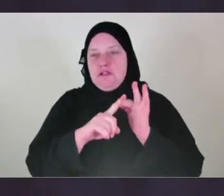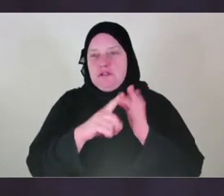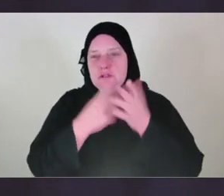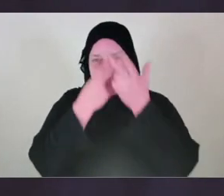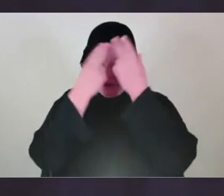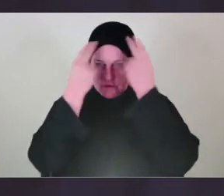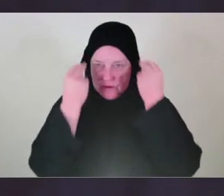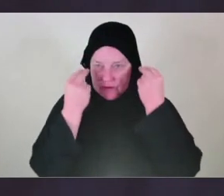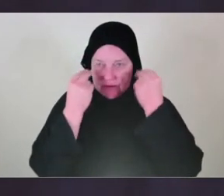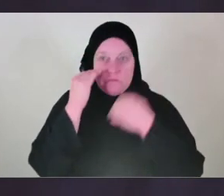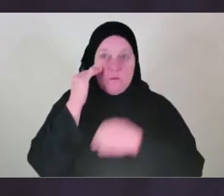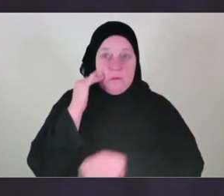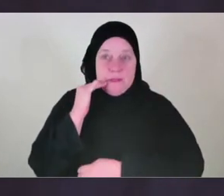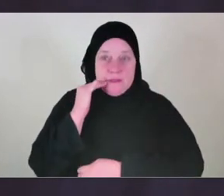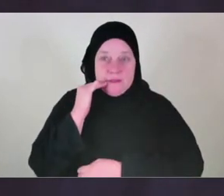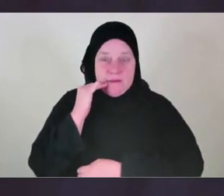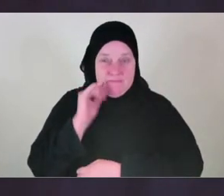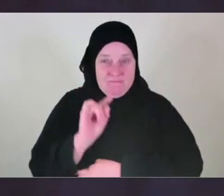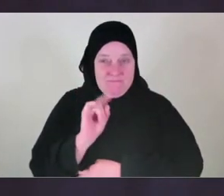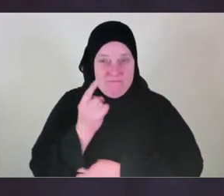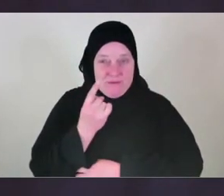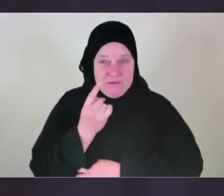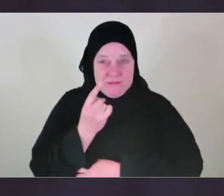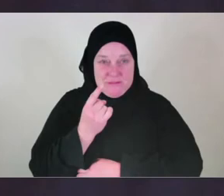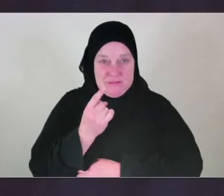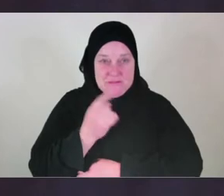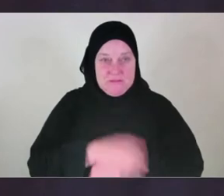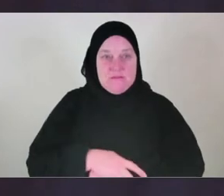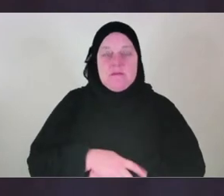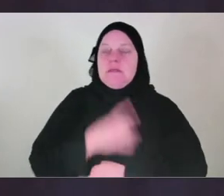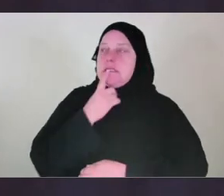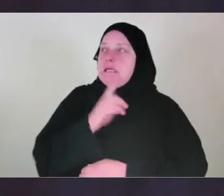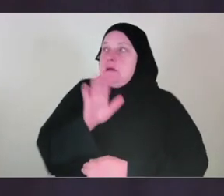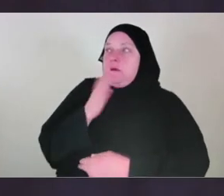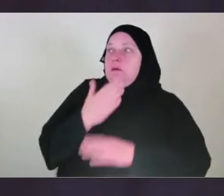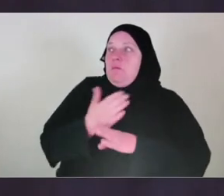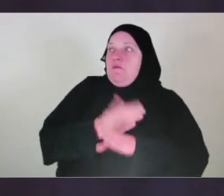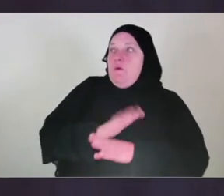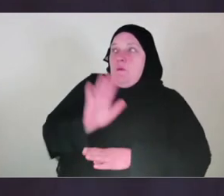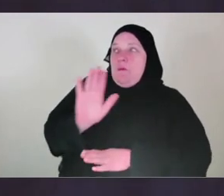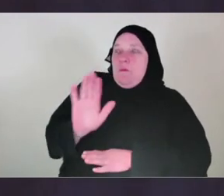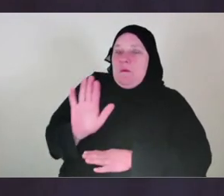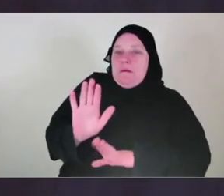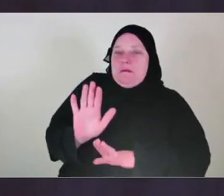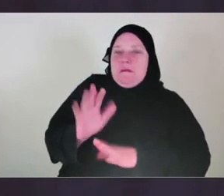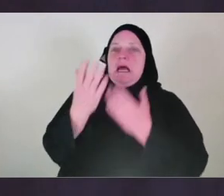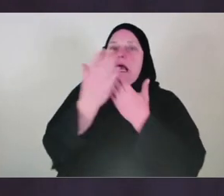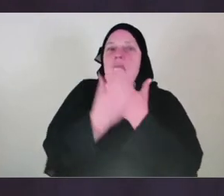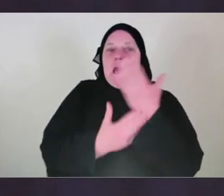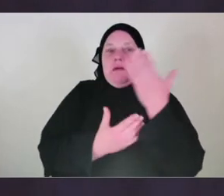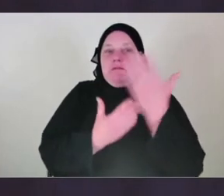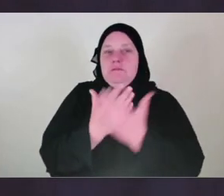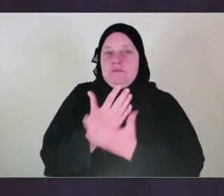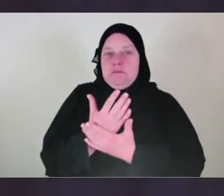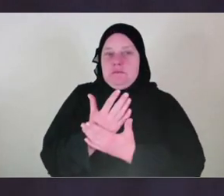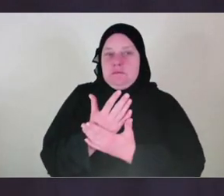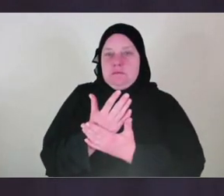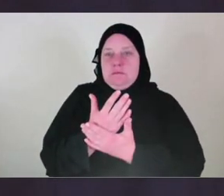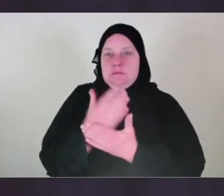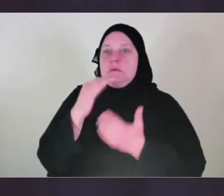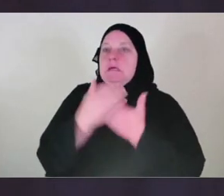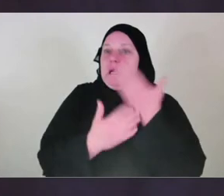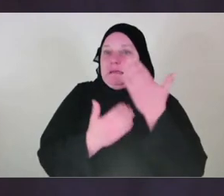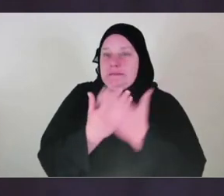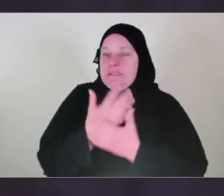came, and I said, look, before you do anything, you wear gloves. You know, because you might accidentally touch my arm when you're putting the...